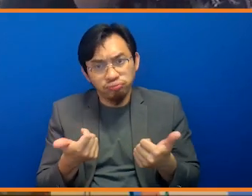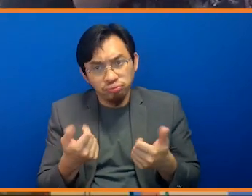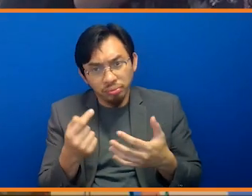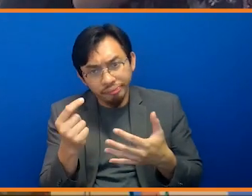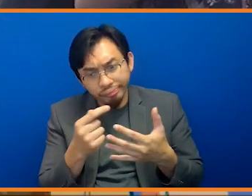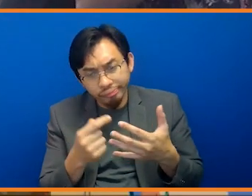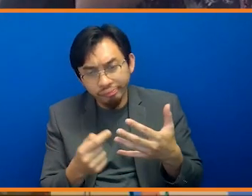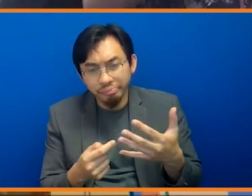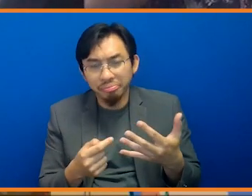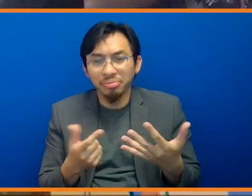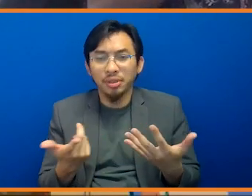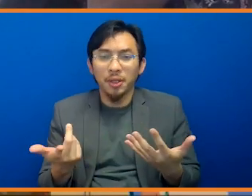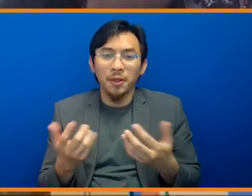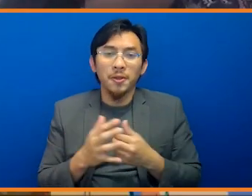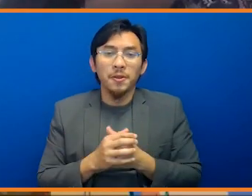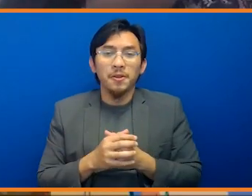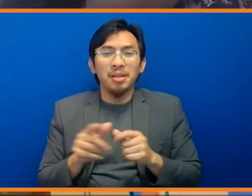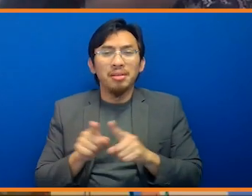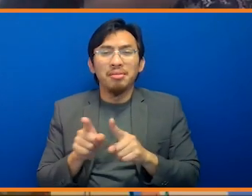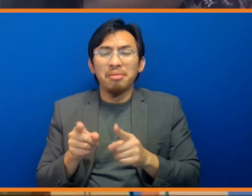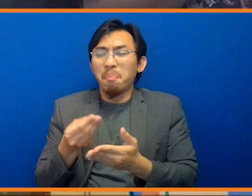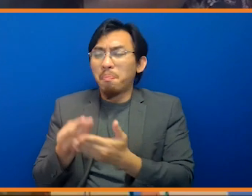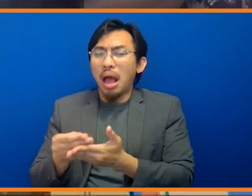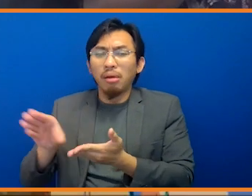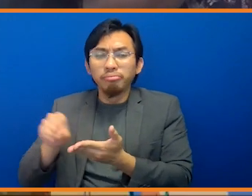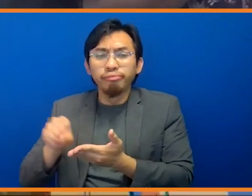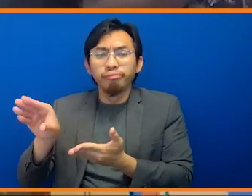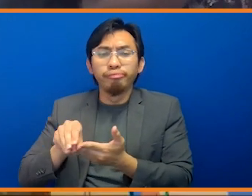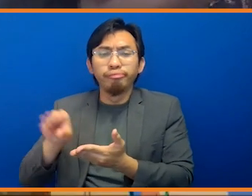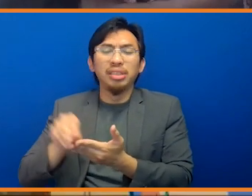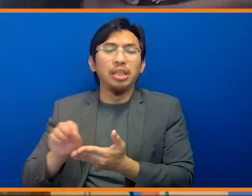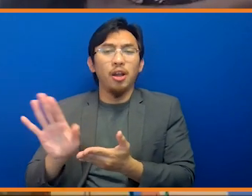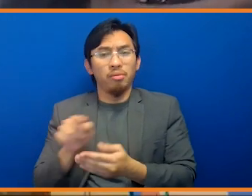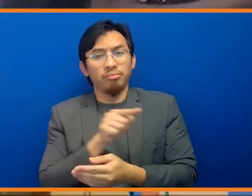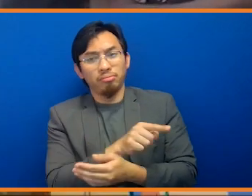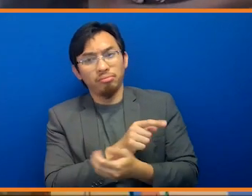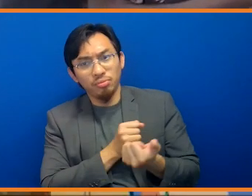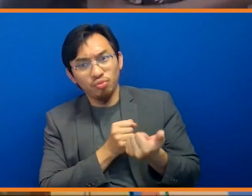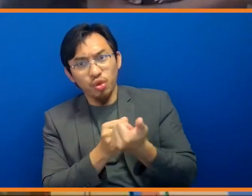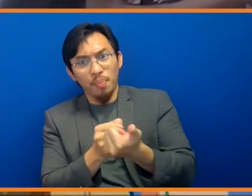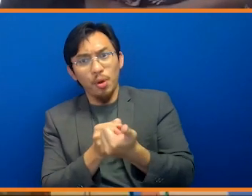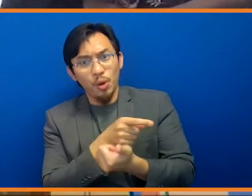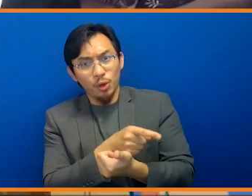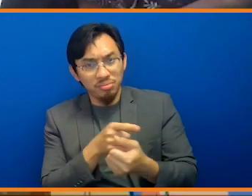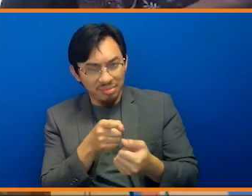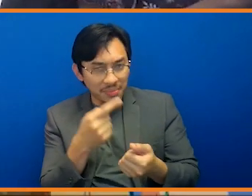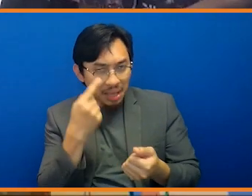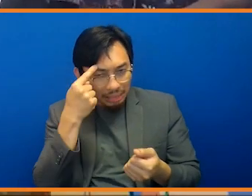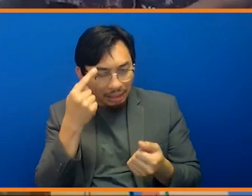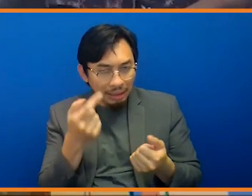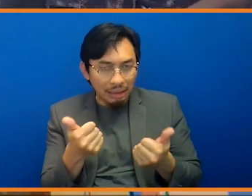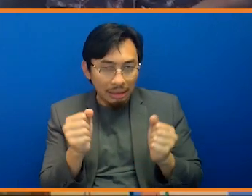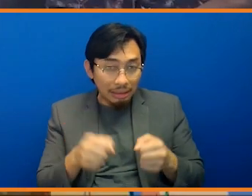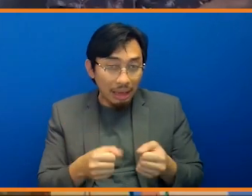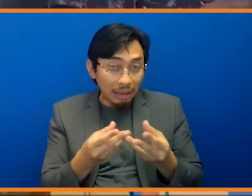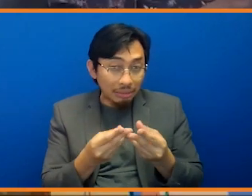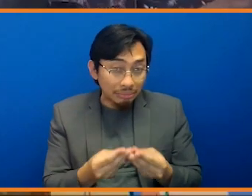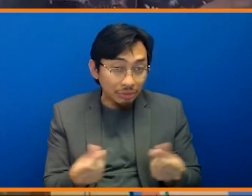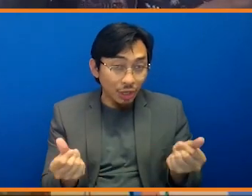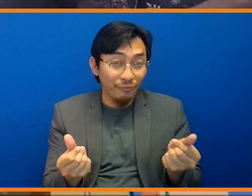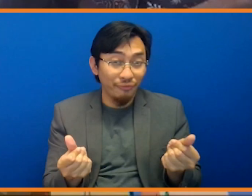the tape recorder, something like that. And I think this could be a solution due to the lack of